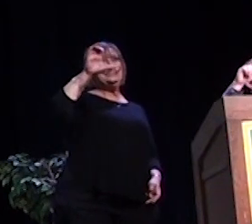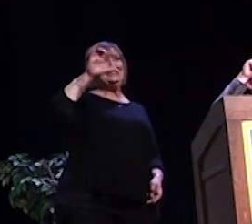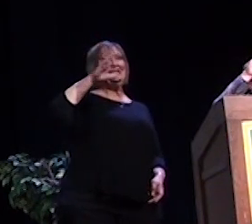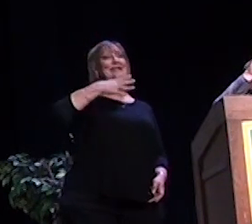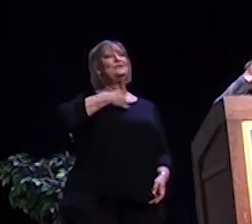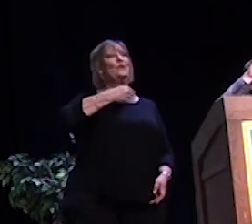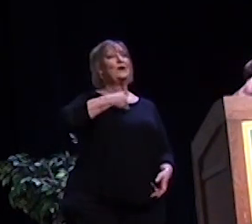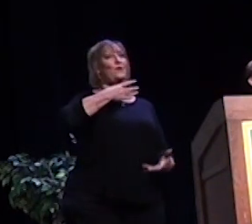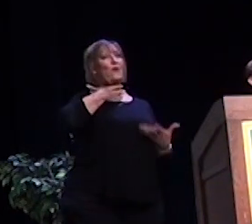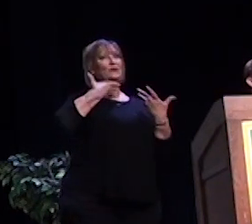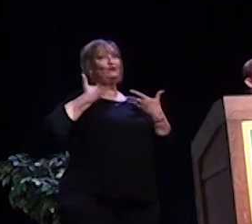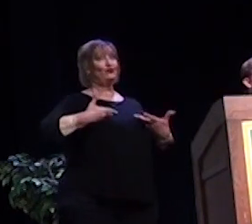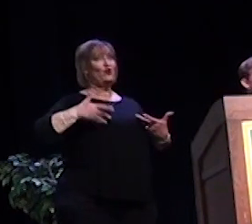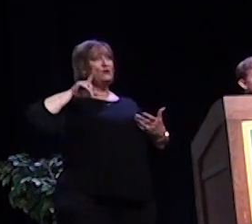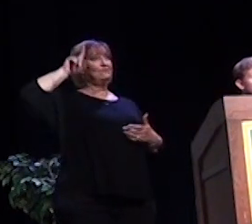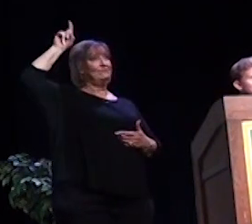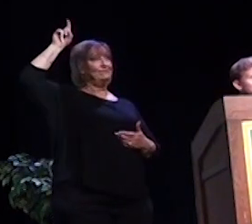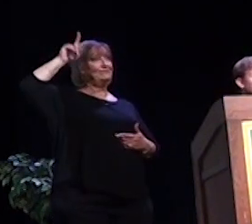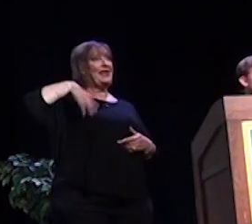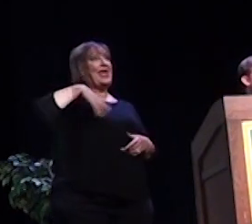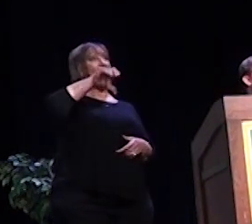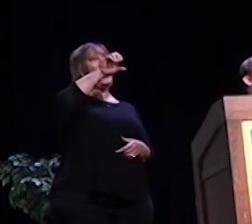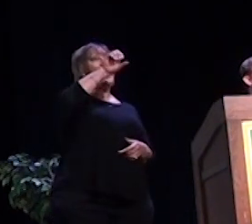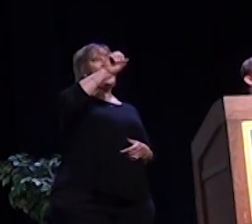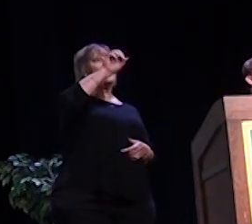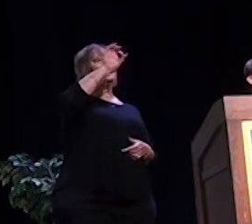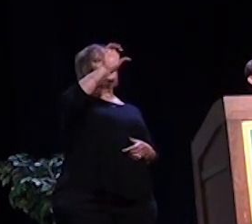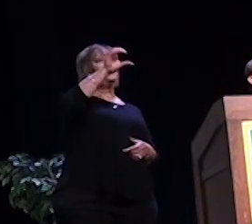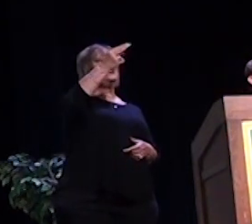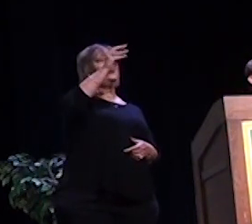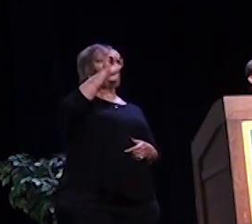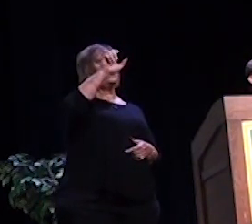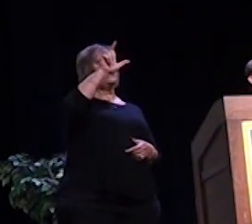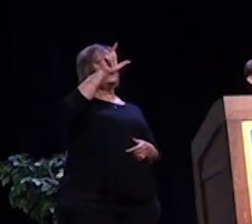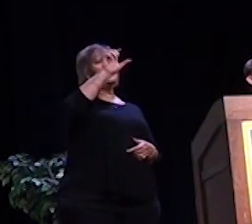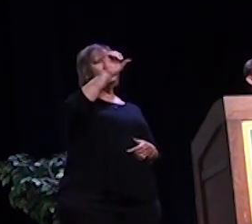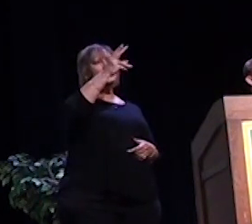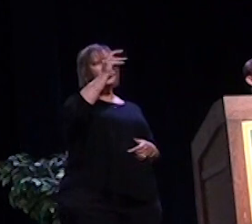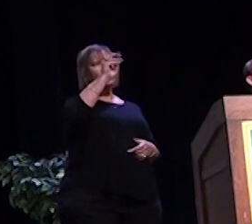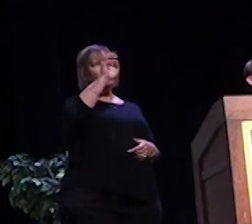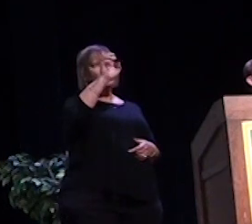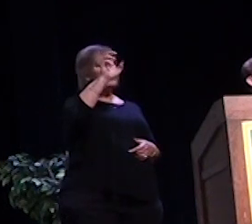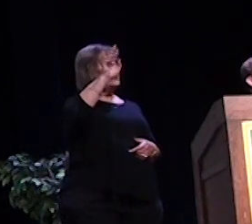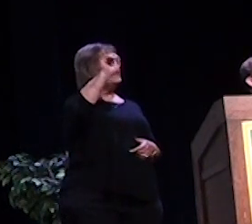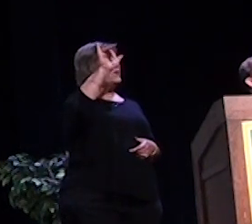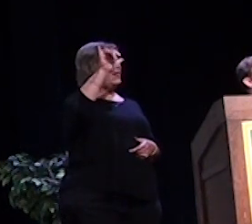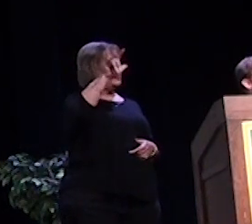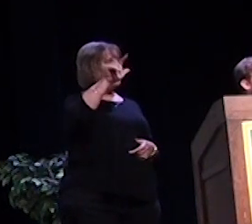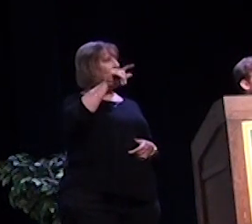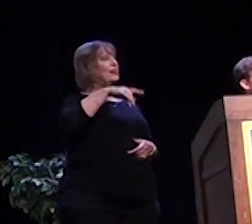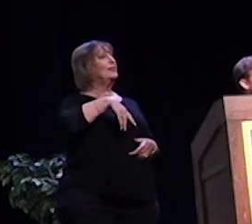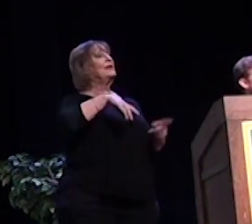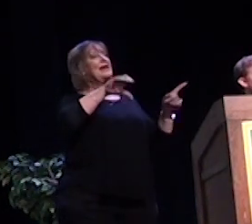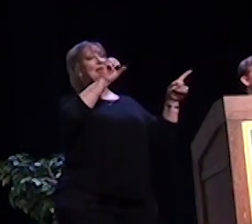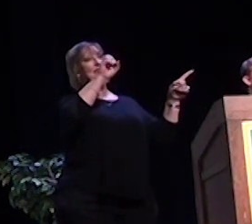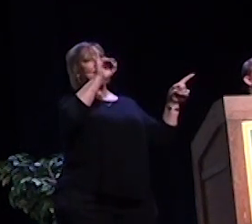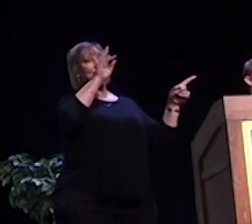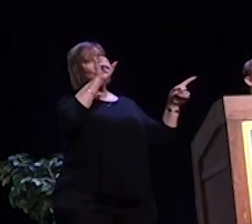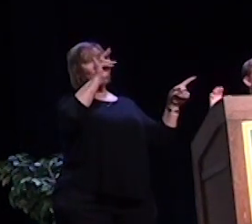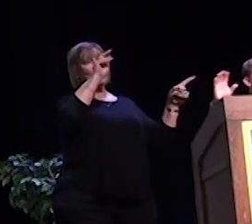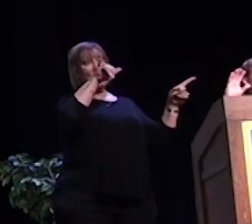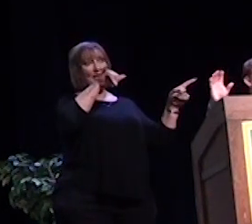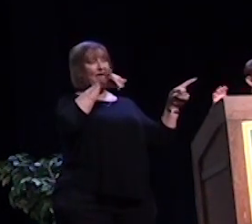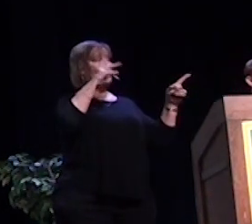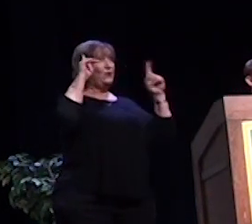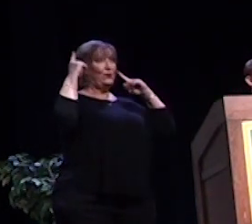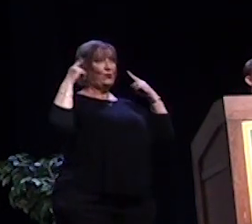there, and you can see Cheryl back there, who will also be able to help take your questions, and Simone right here. So